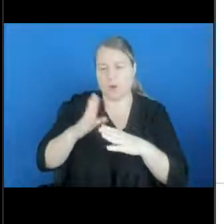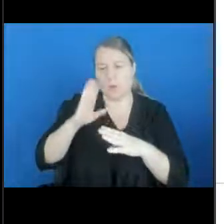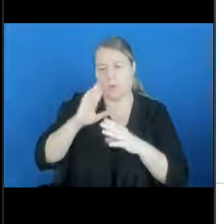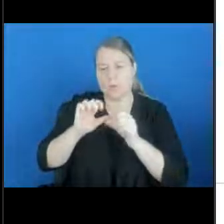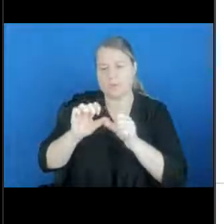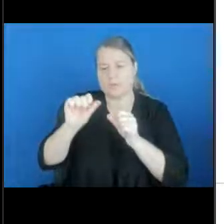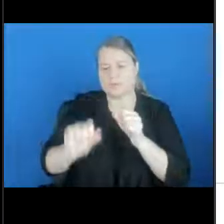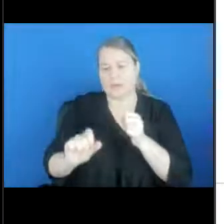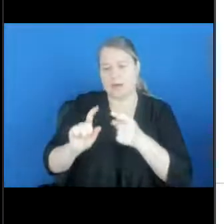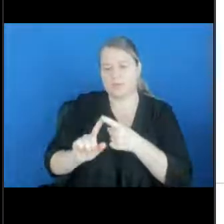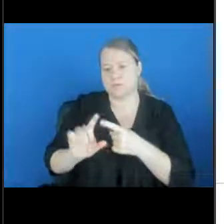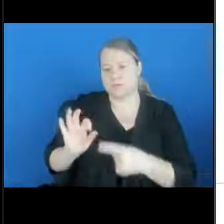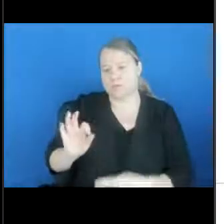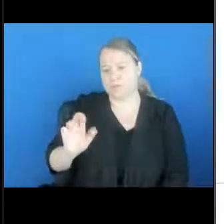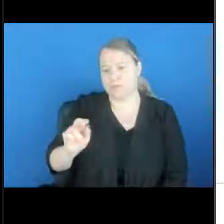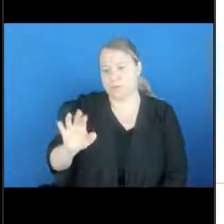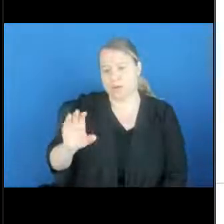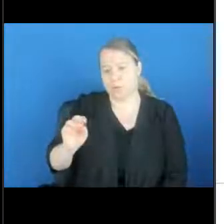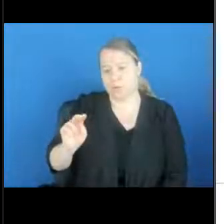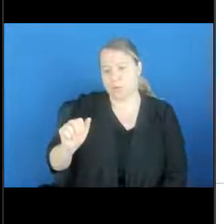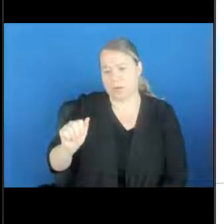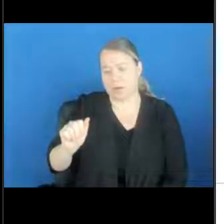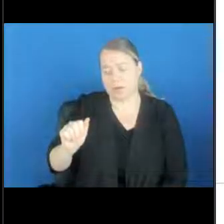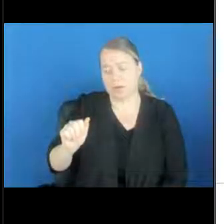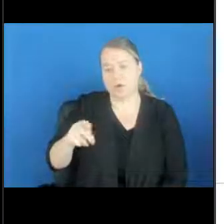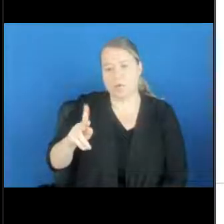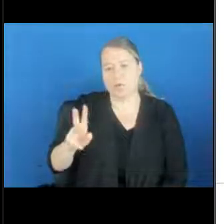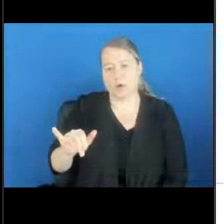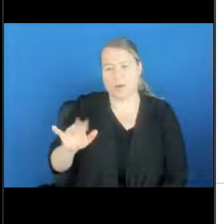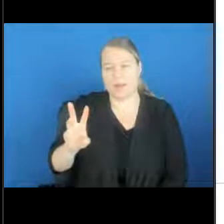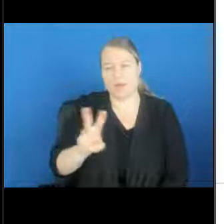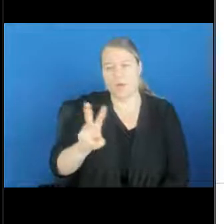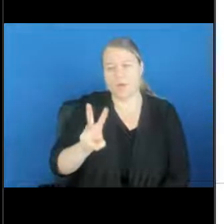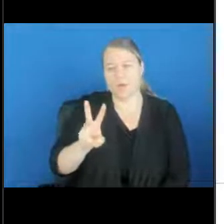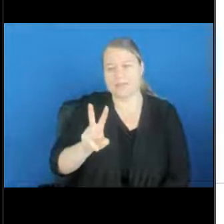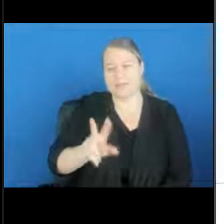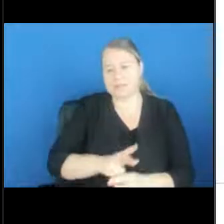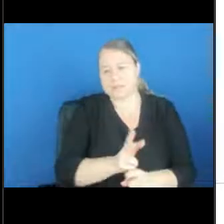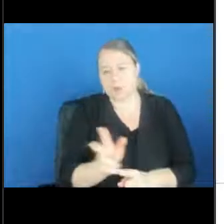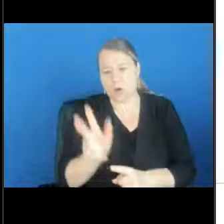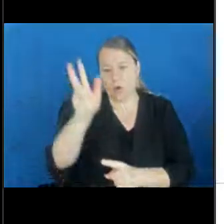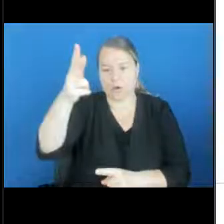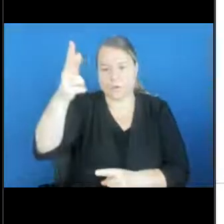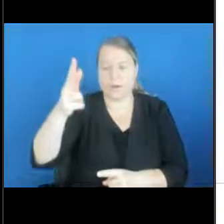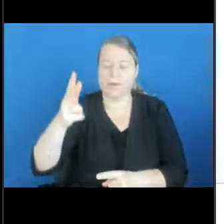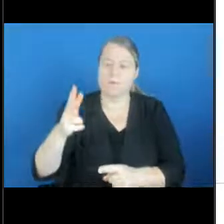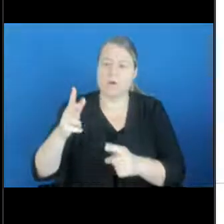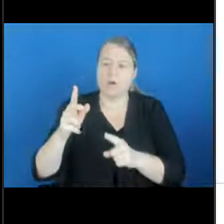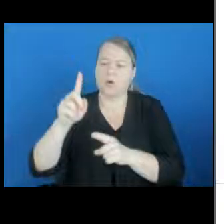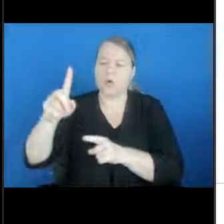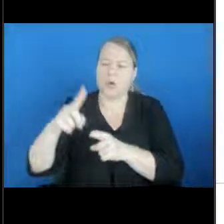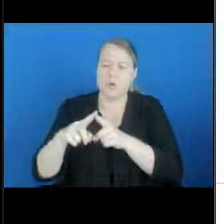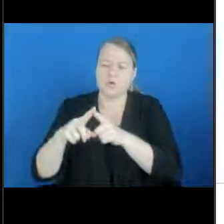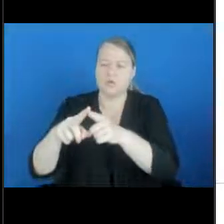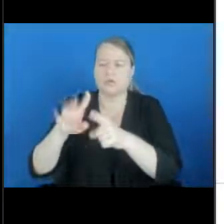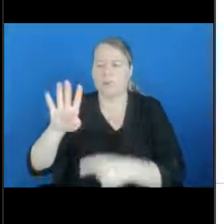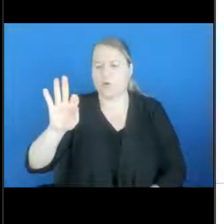the Franconia-Springfield Parkway westbound on-ramp, and then along the 495 northbound